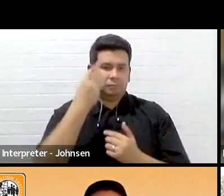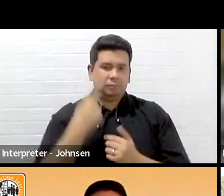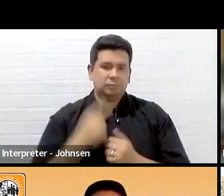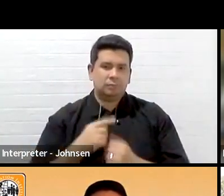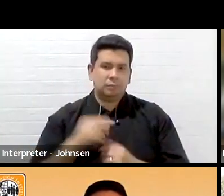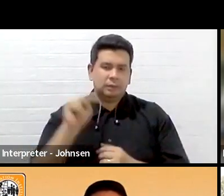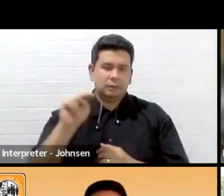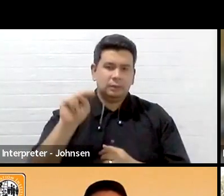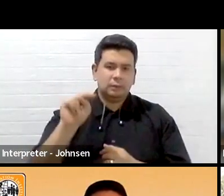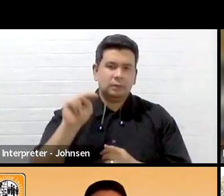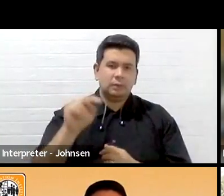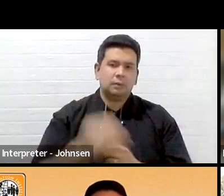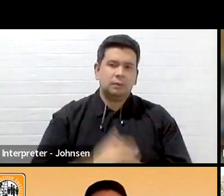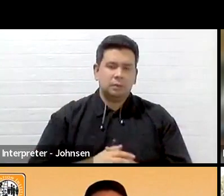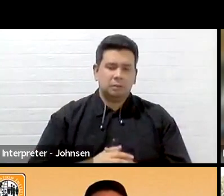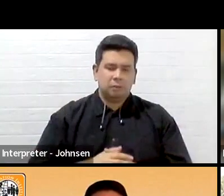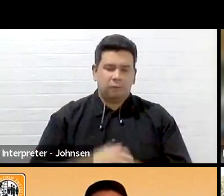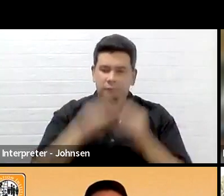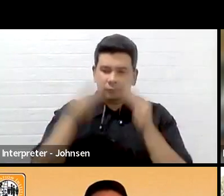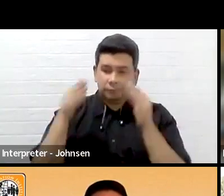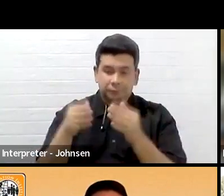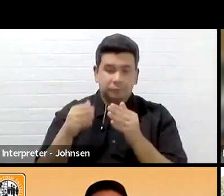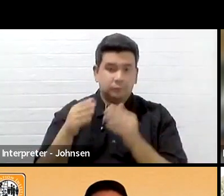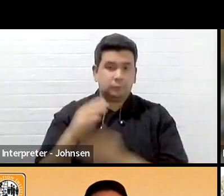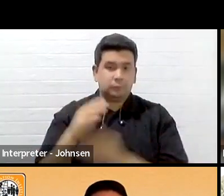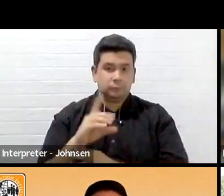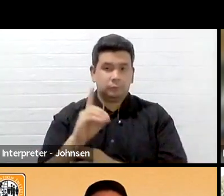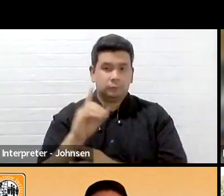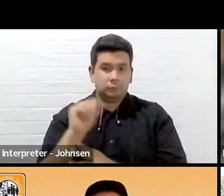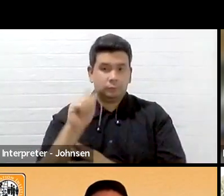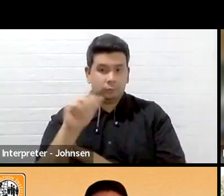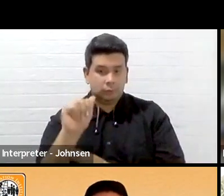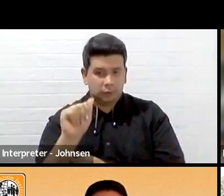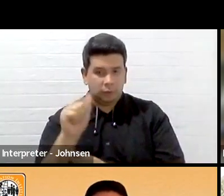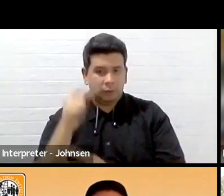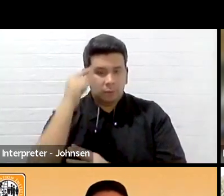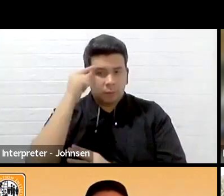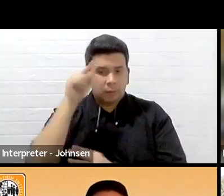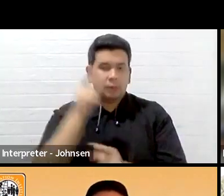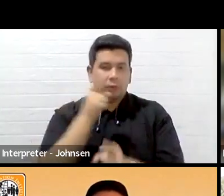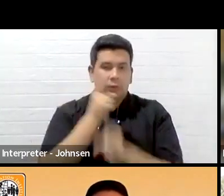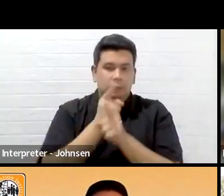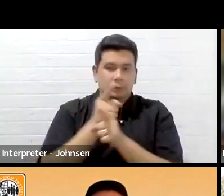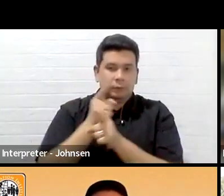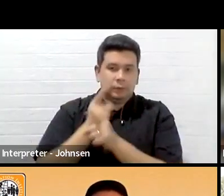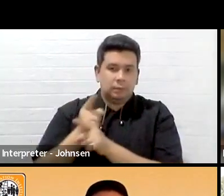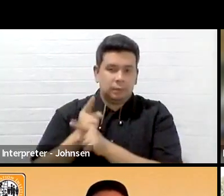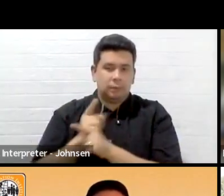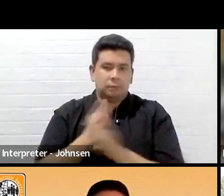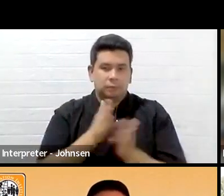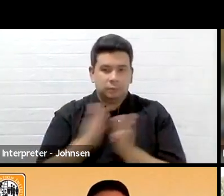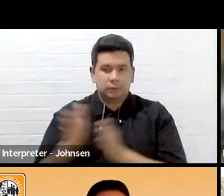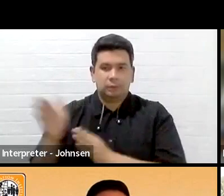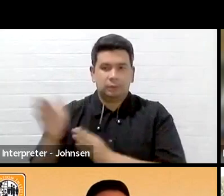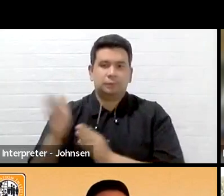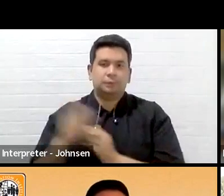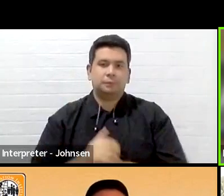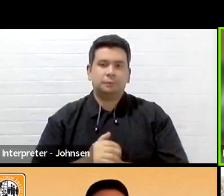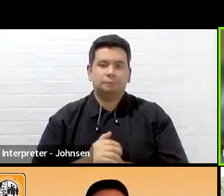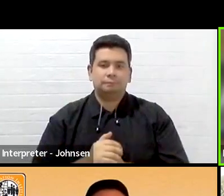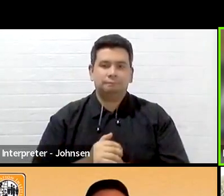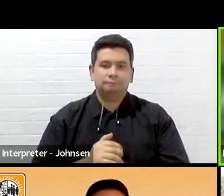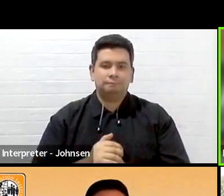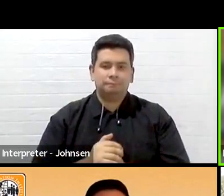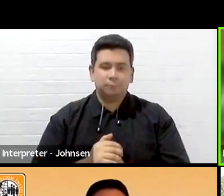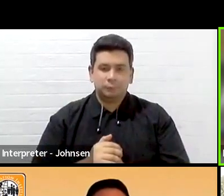really look at our data so that we can make more accurate estimates and make our planning better. So thank you, Elma. Thank